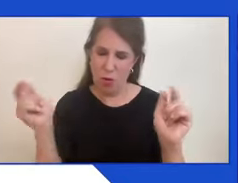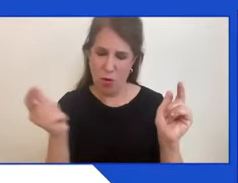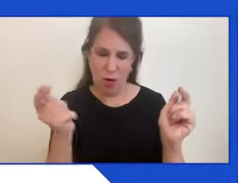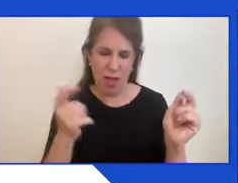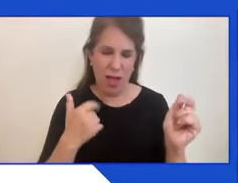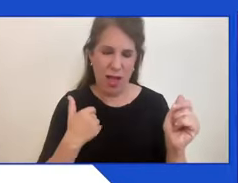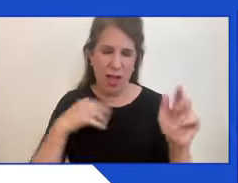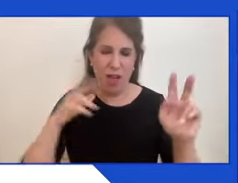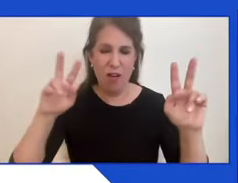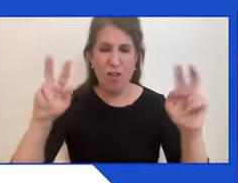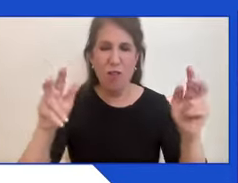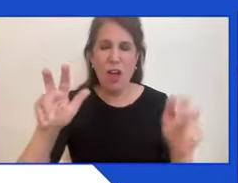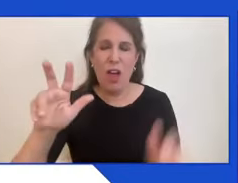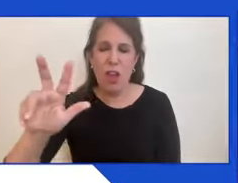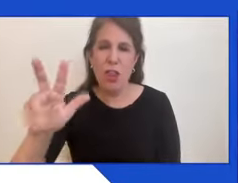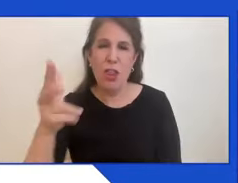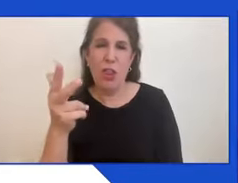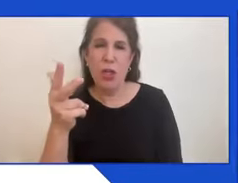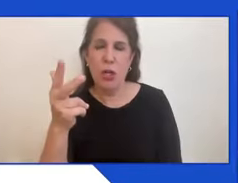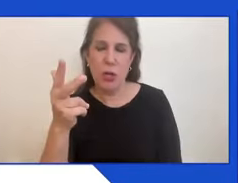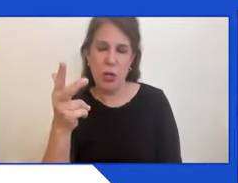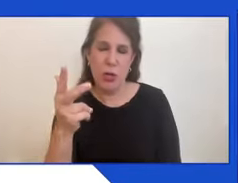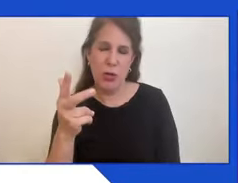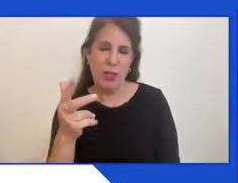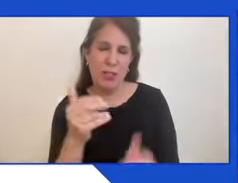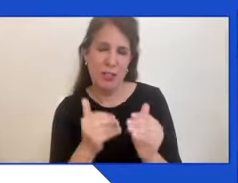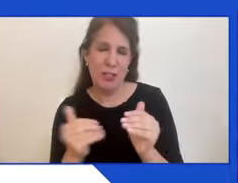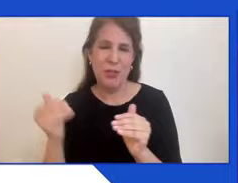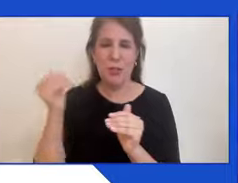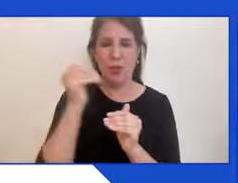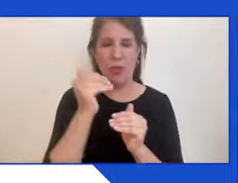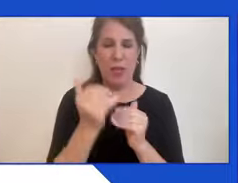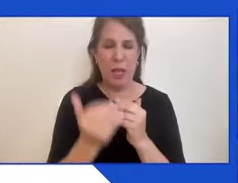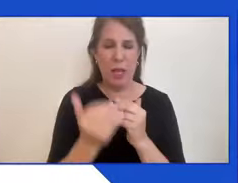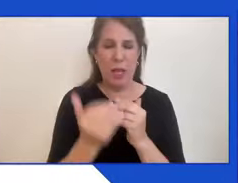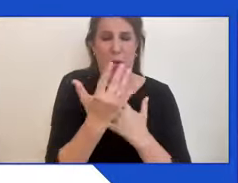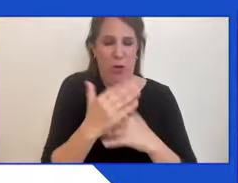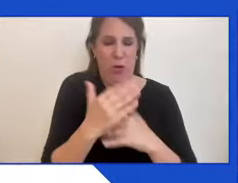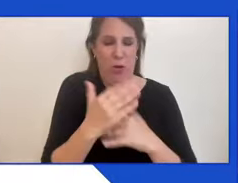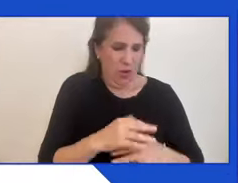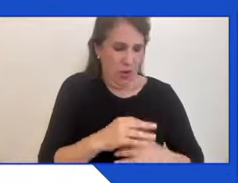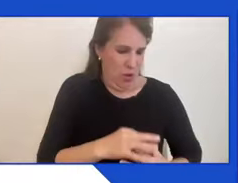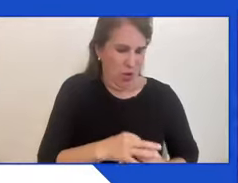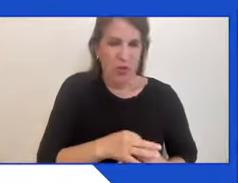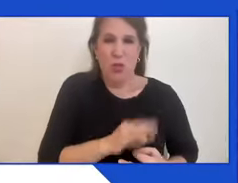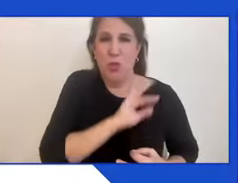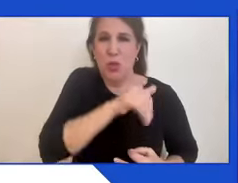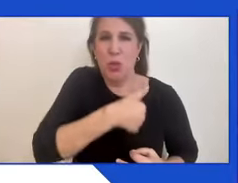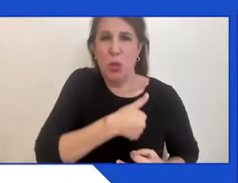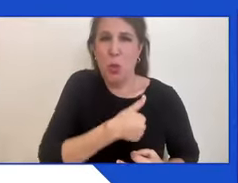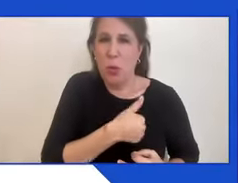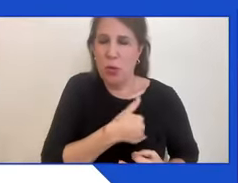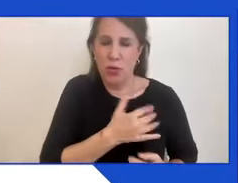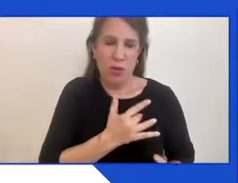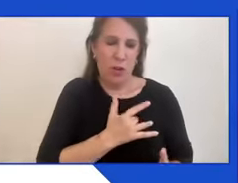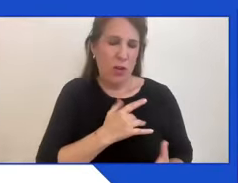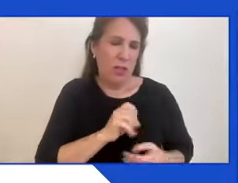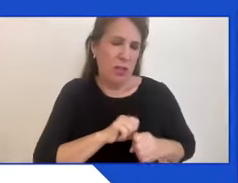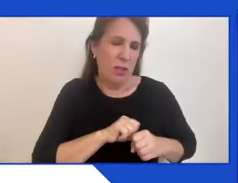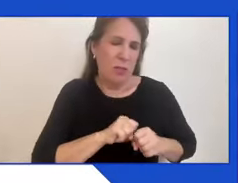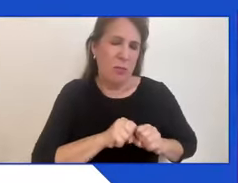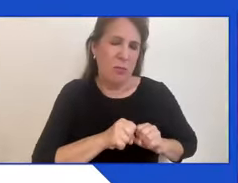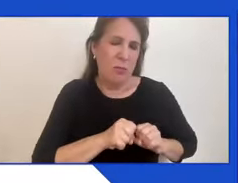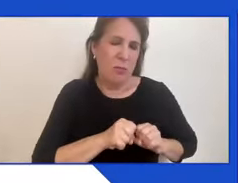our souls. Our hearts are bruised and seeping with misery. But